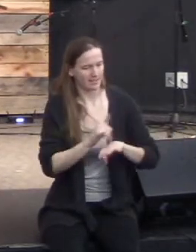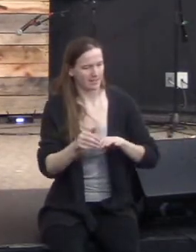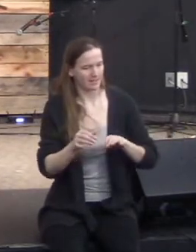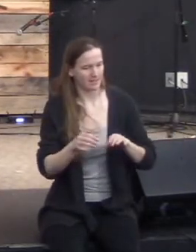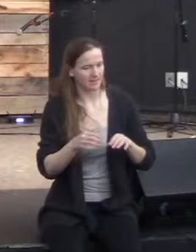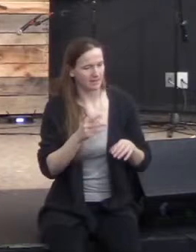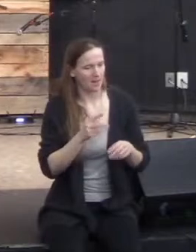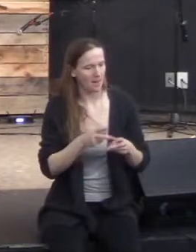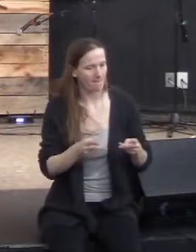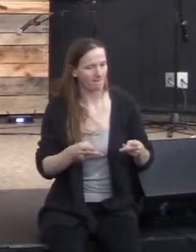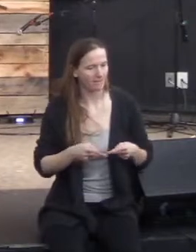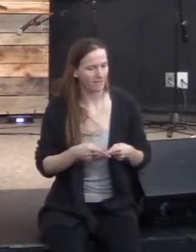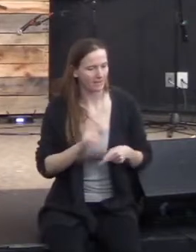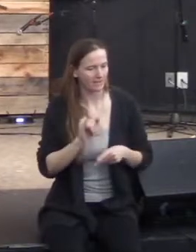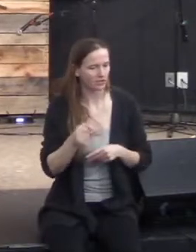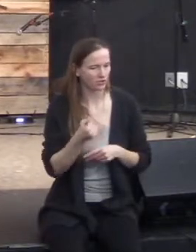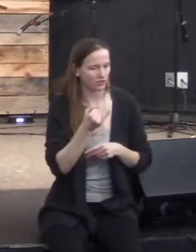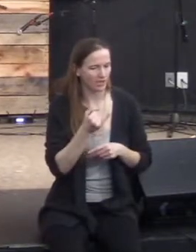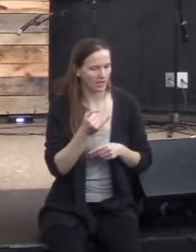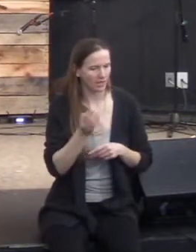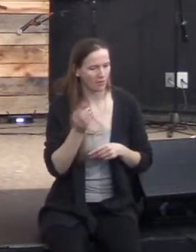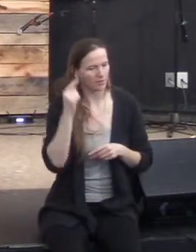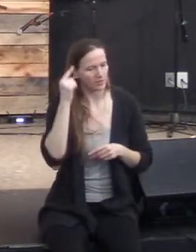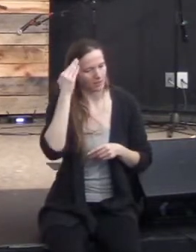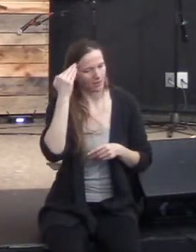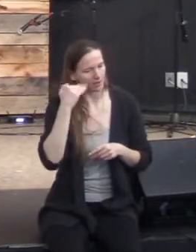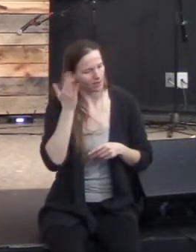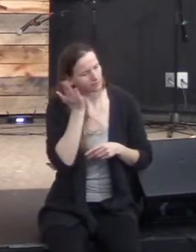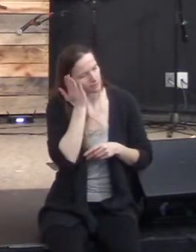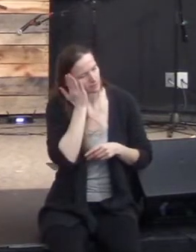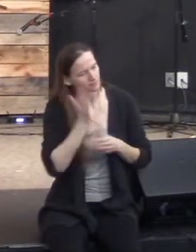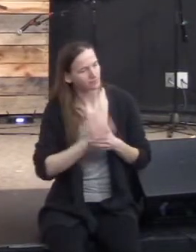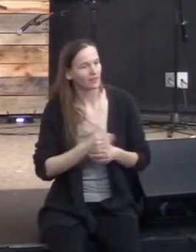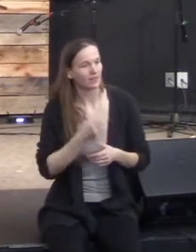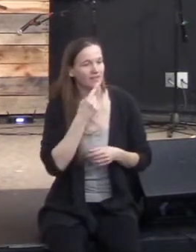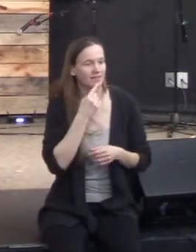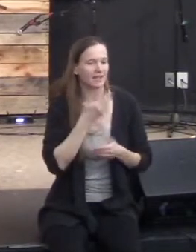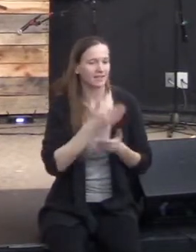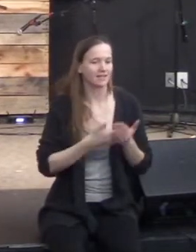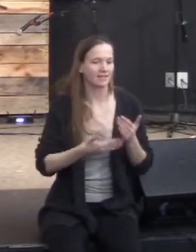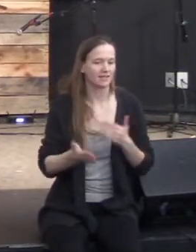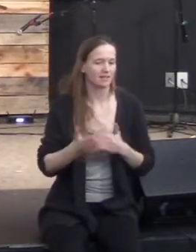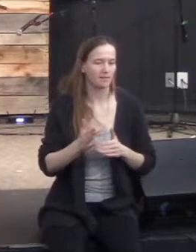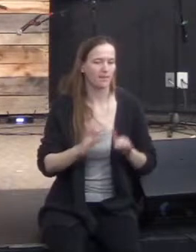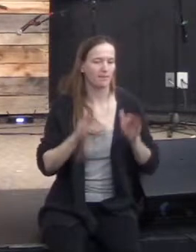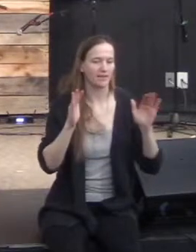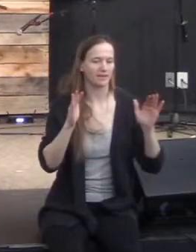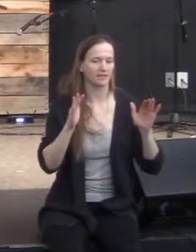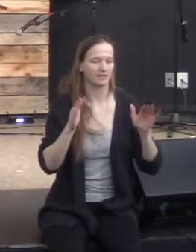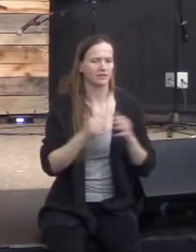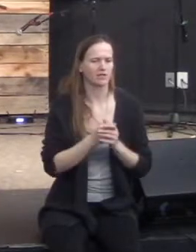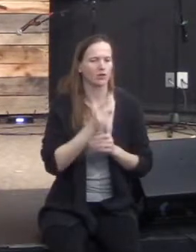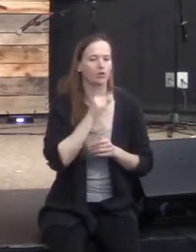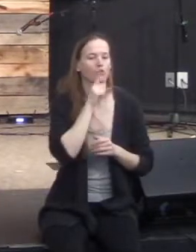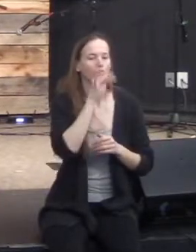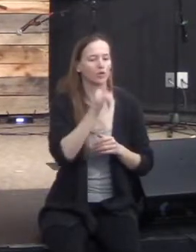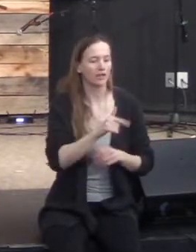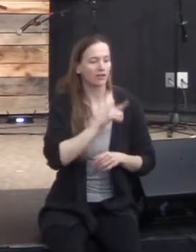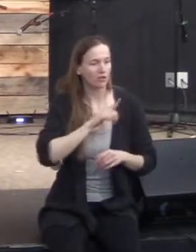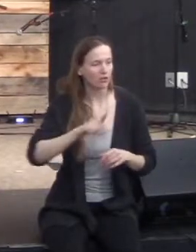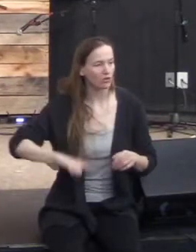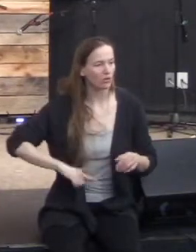And Jacob says something amazing, says, surely the Lord is here, and I did not realize it.